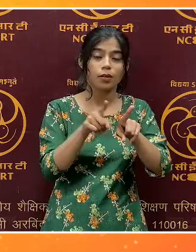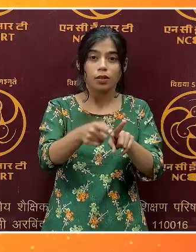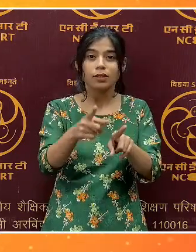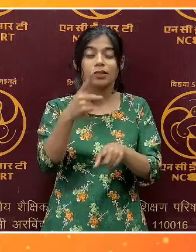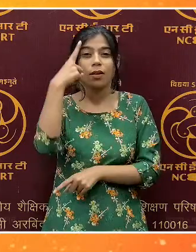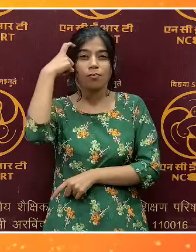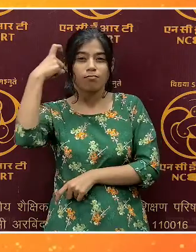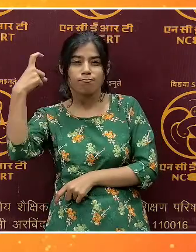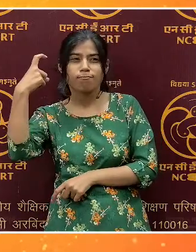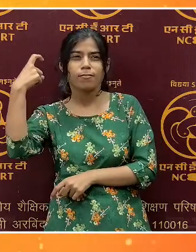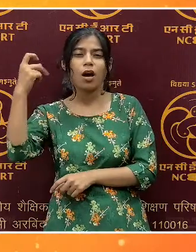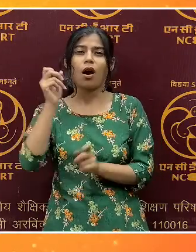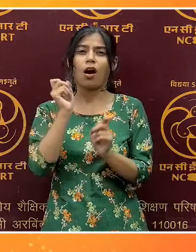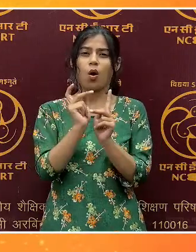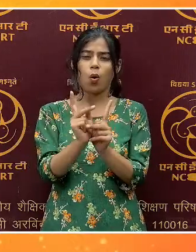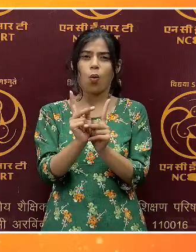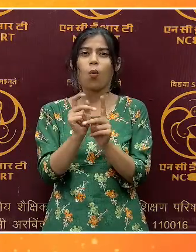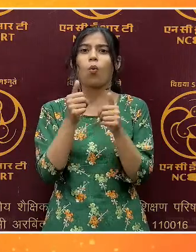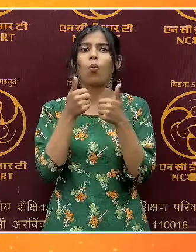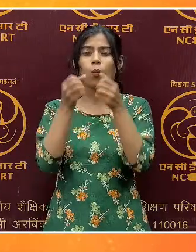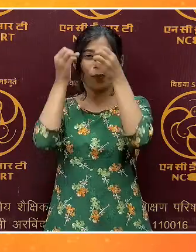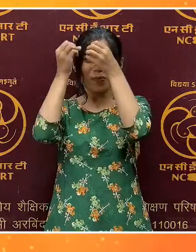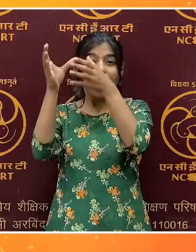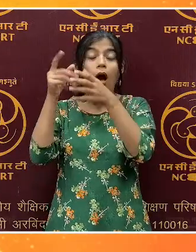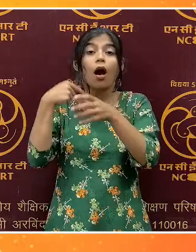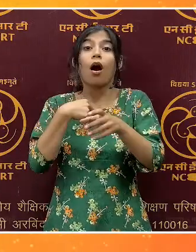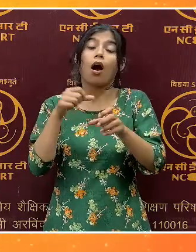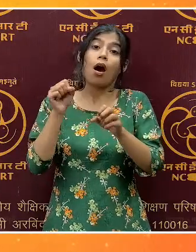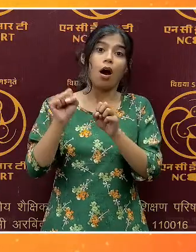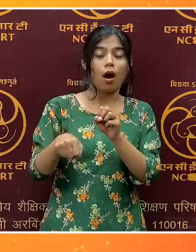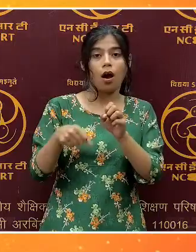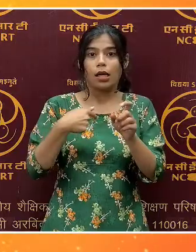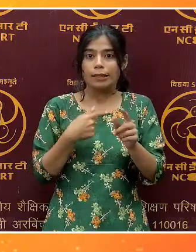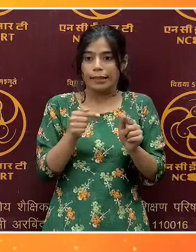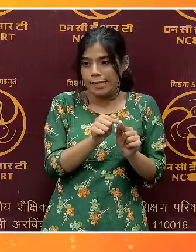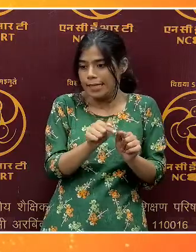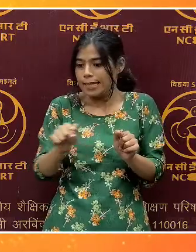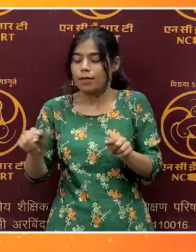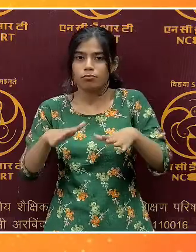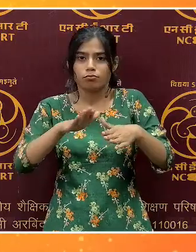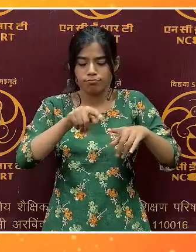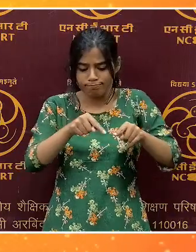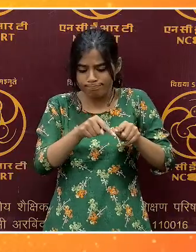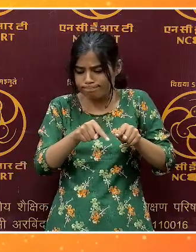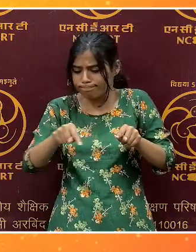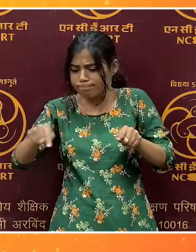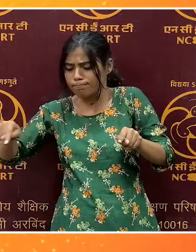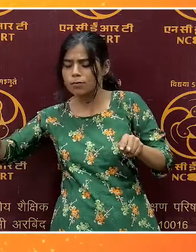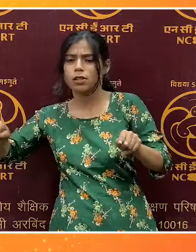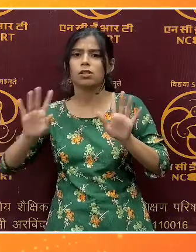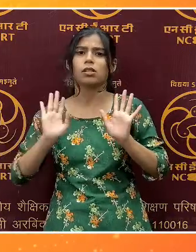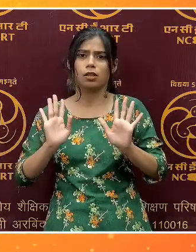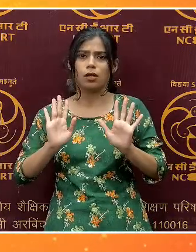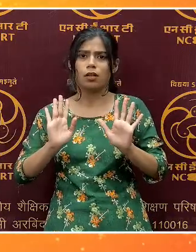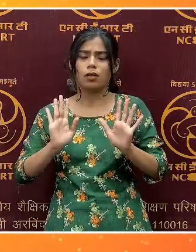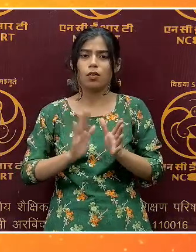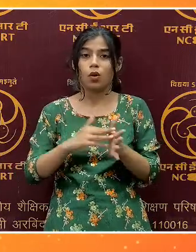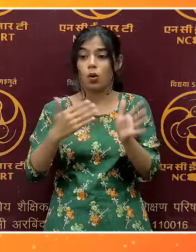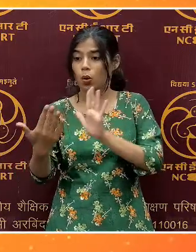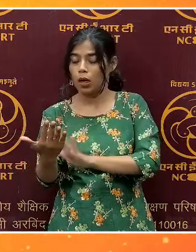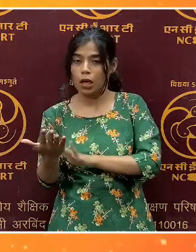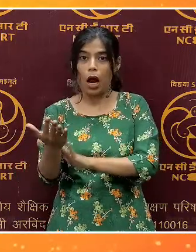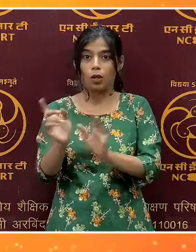assumed that this particle is constrained to move only along a straight path. the distances to the right of